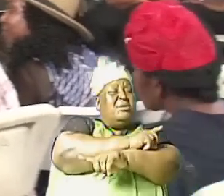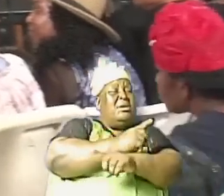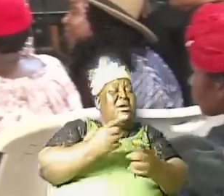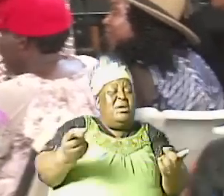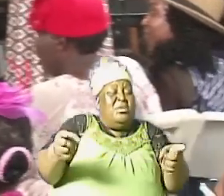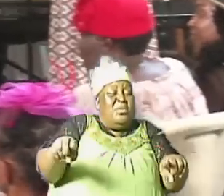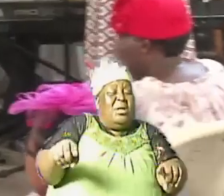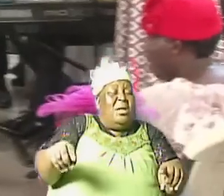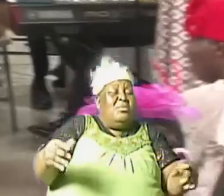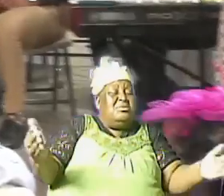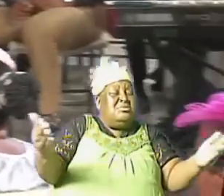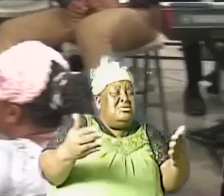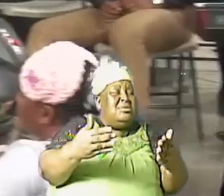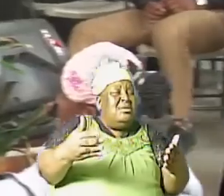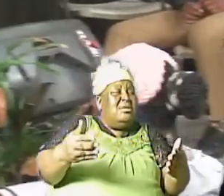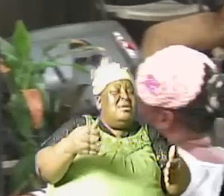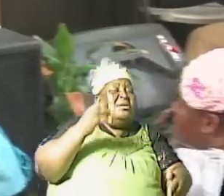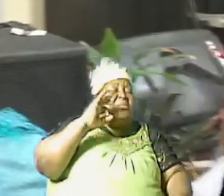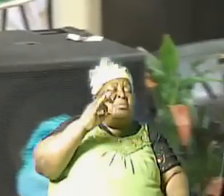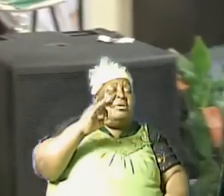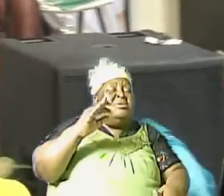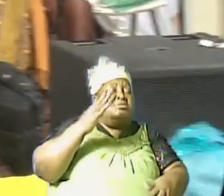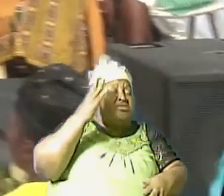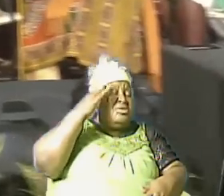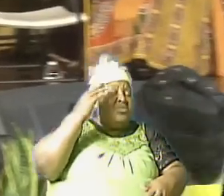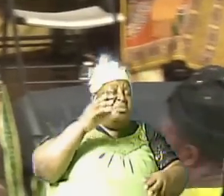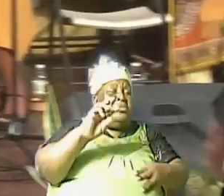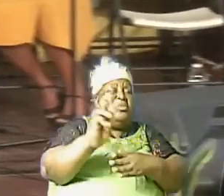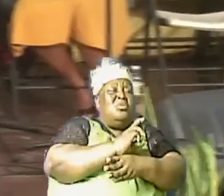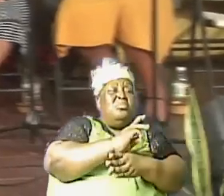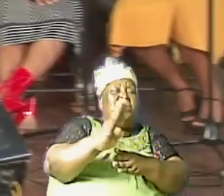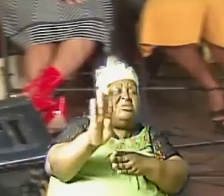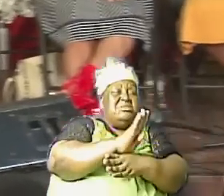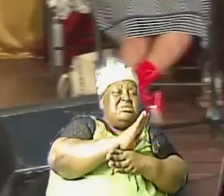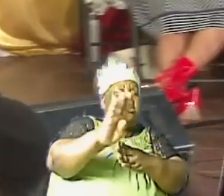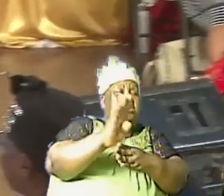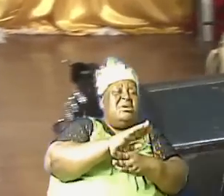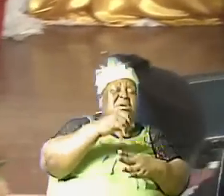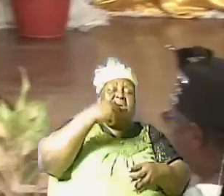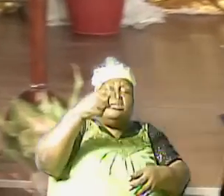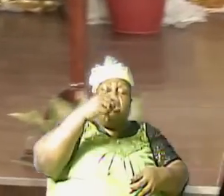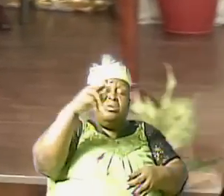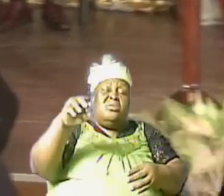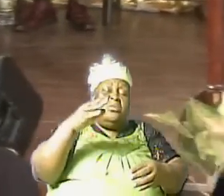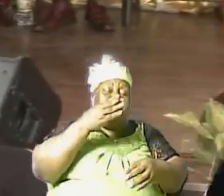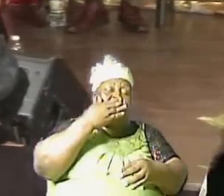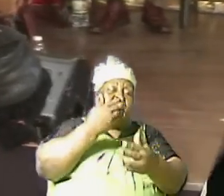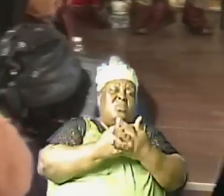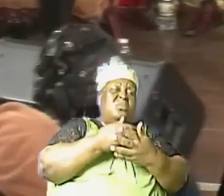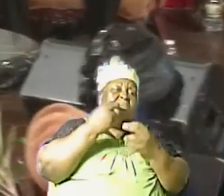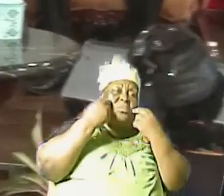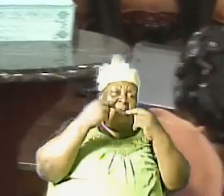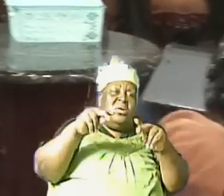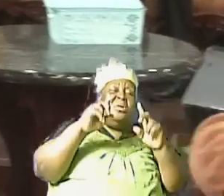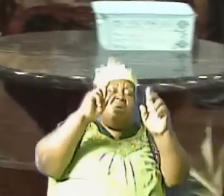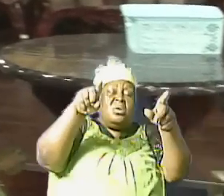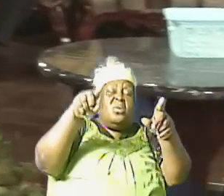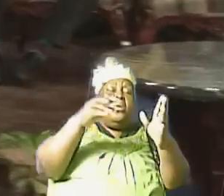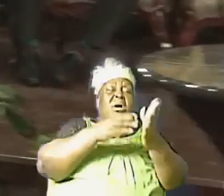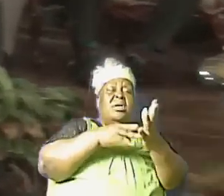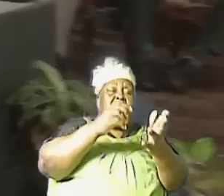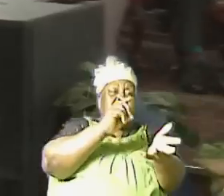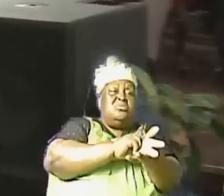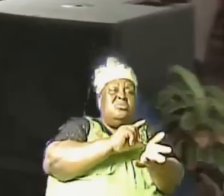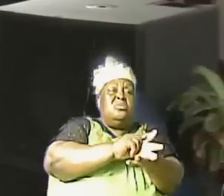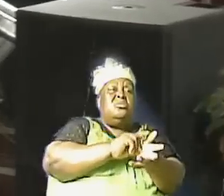while I was here. She said, Pastor, I know you are busy, but I must tell you the news. I went back to the